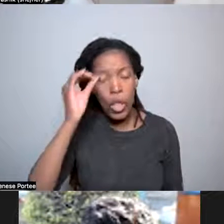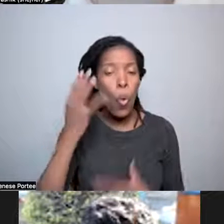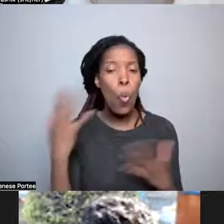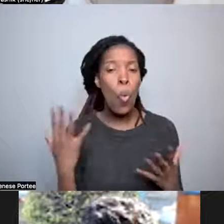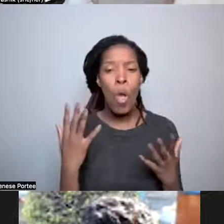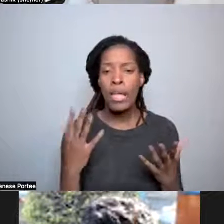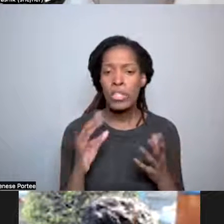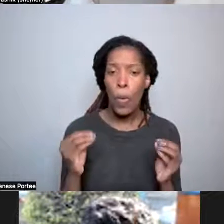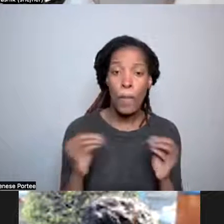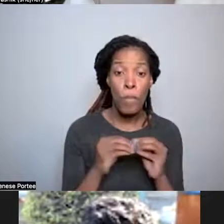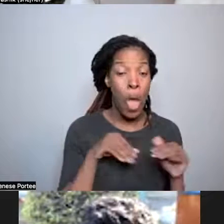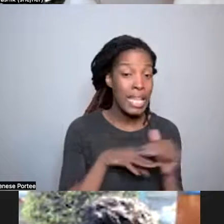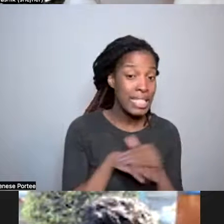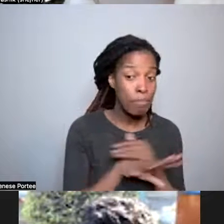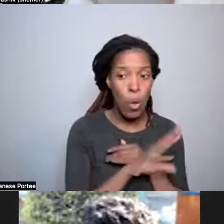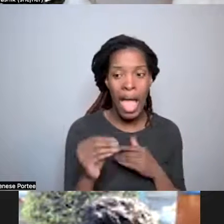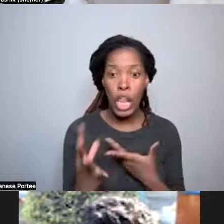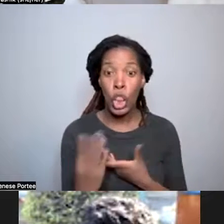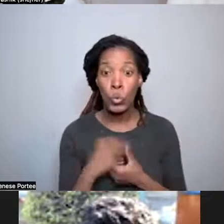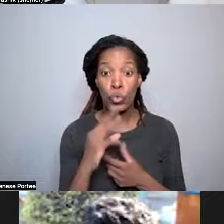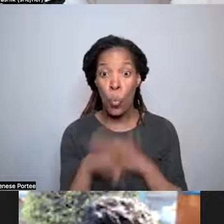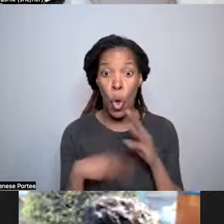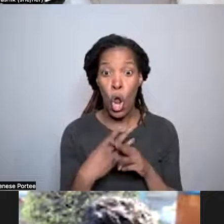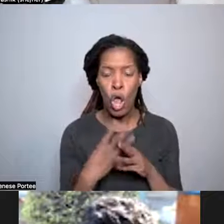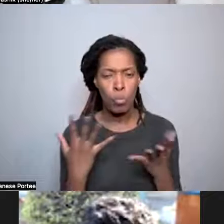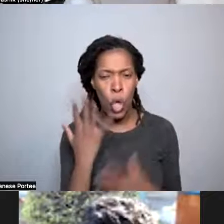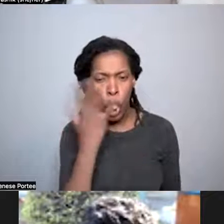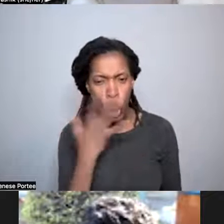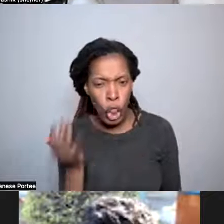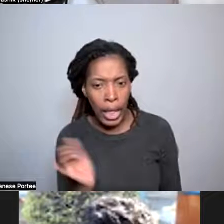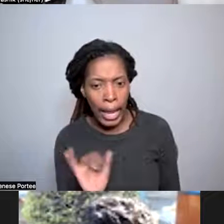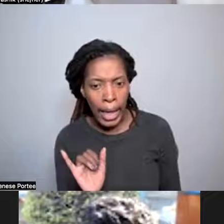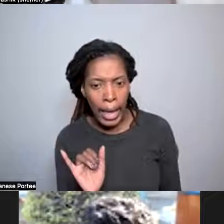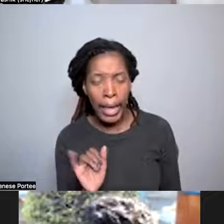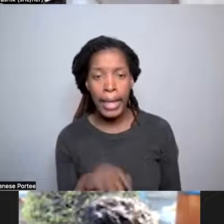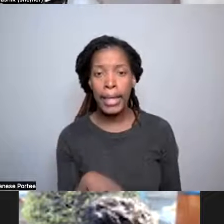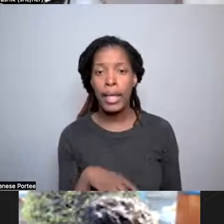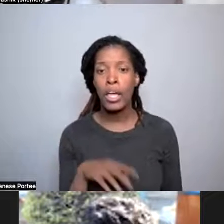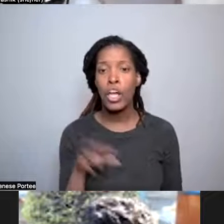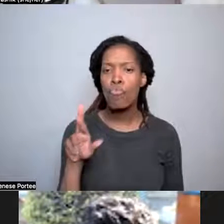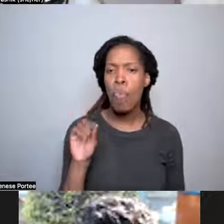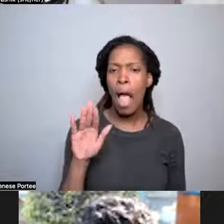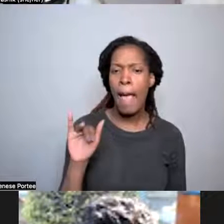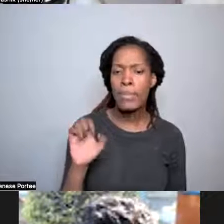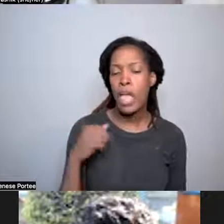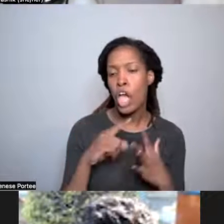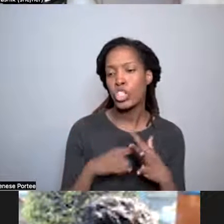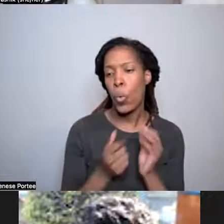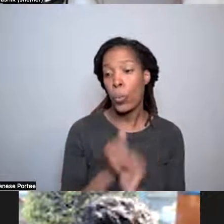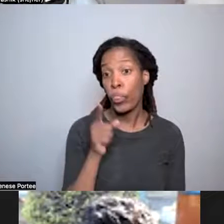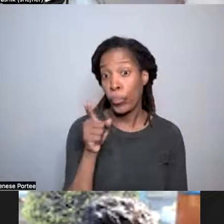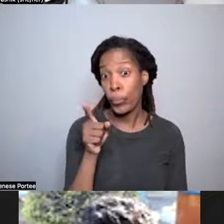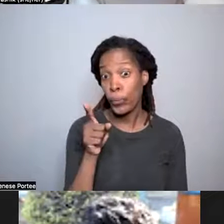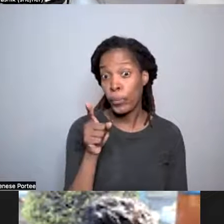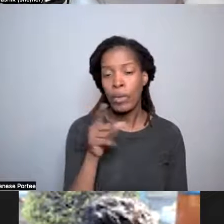and inclusive world look like? Thanks to innovation. Robbie, I'm going to start with you. And